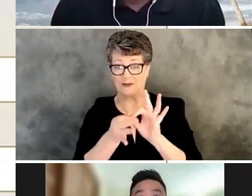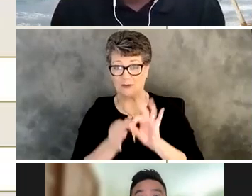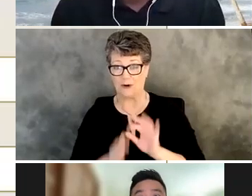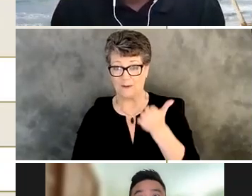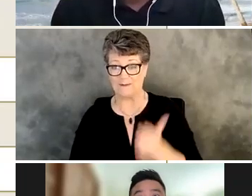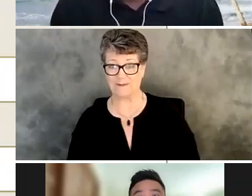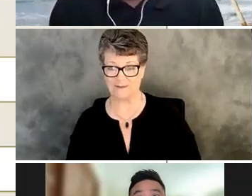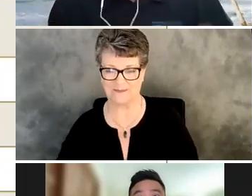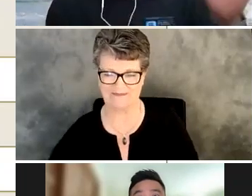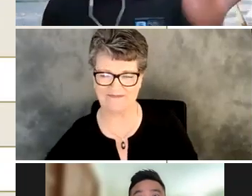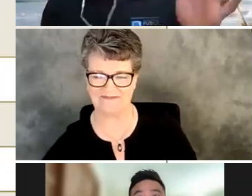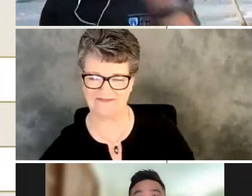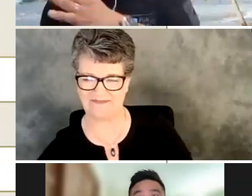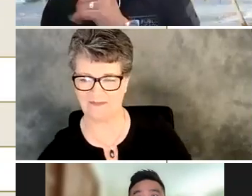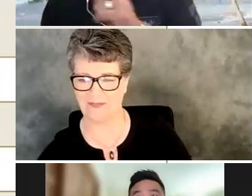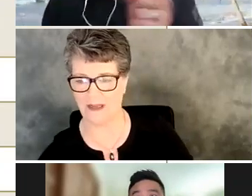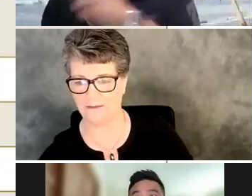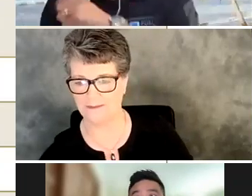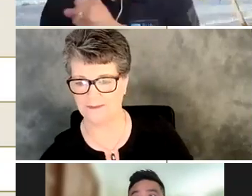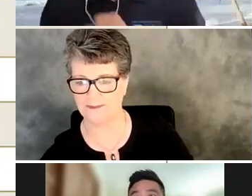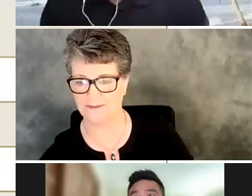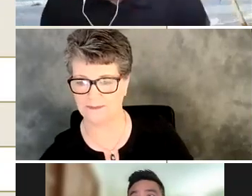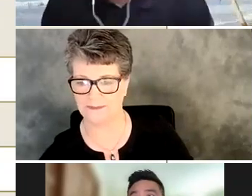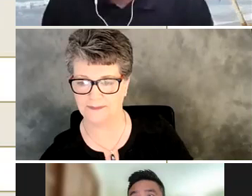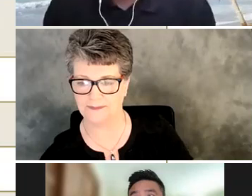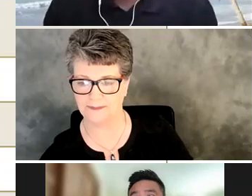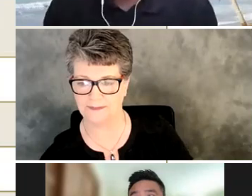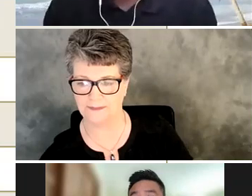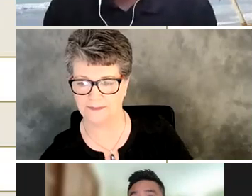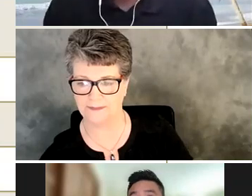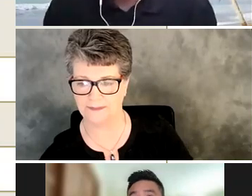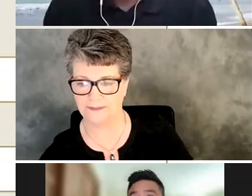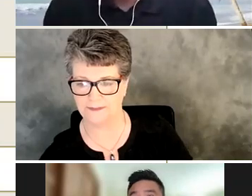So, go to the one more forward, please.